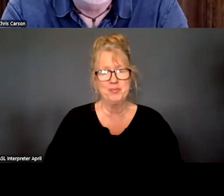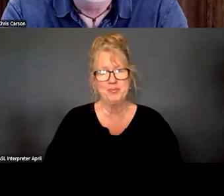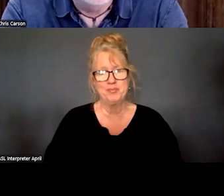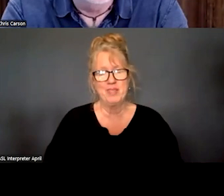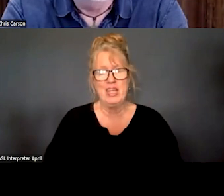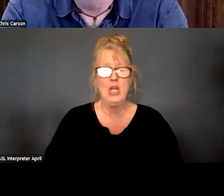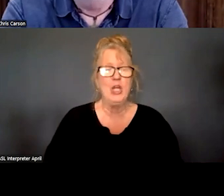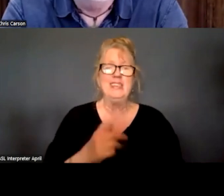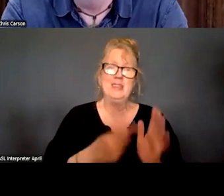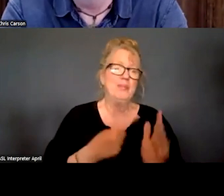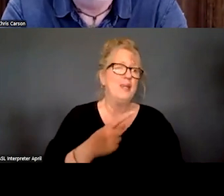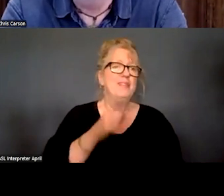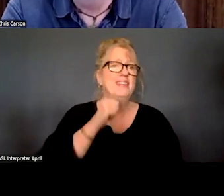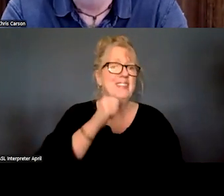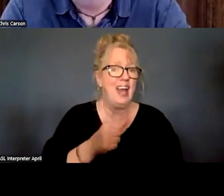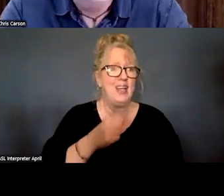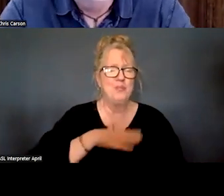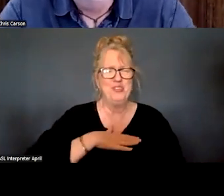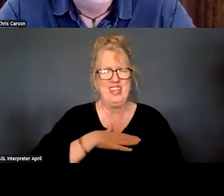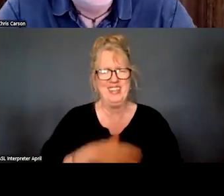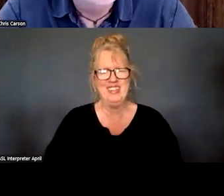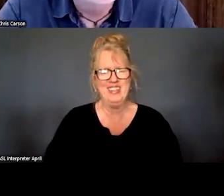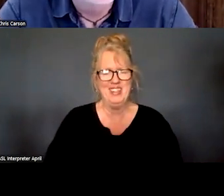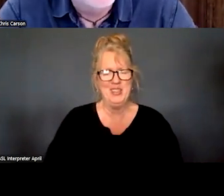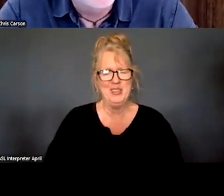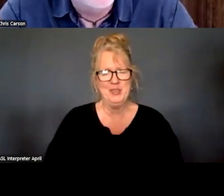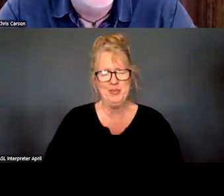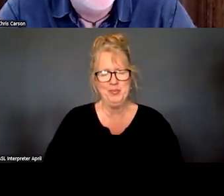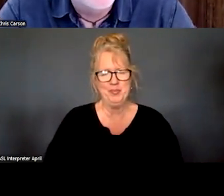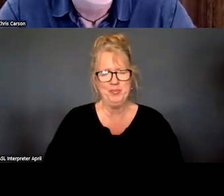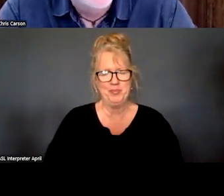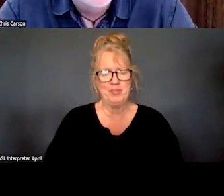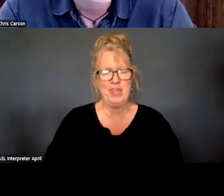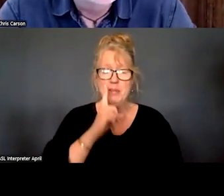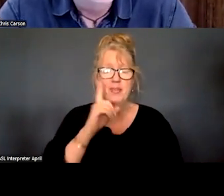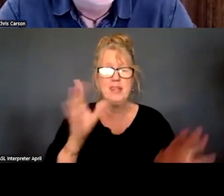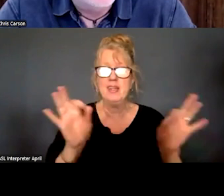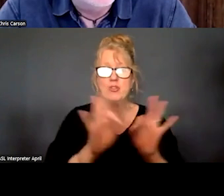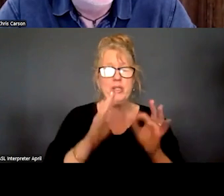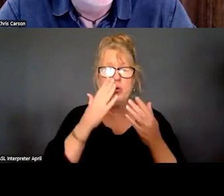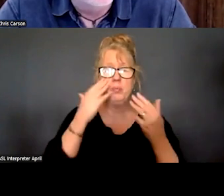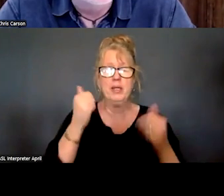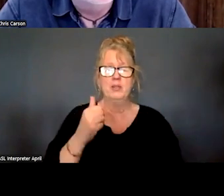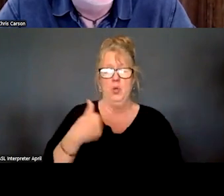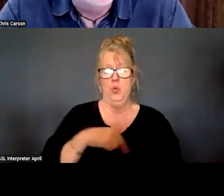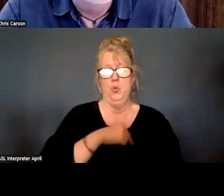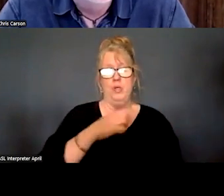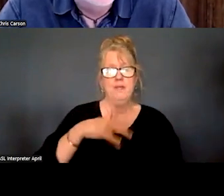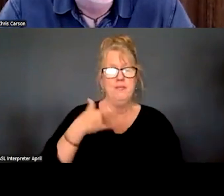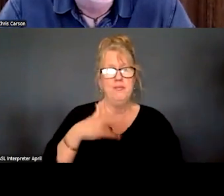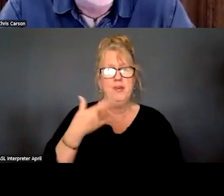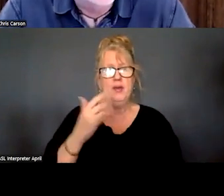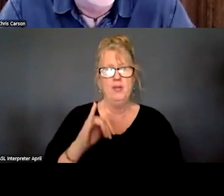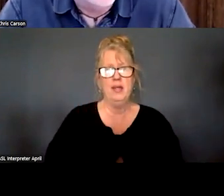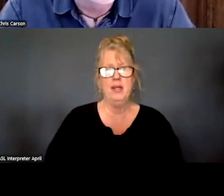underappreciated at times, but I do think that was critical to because we felt like in order to be,